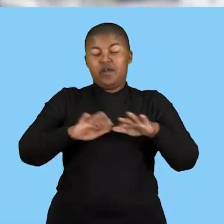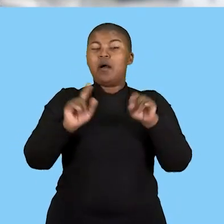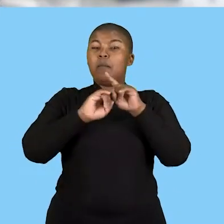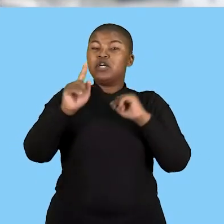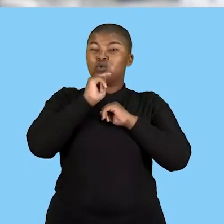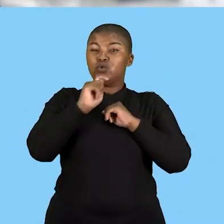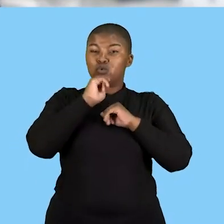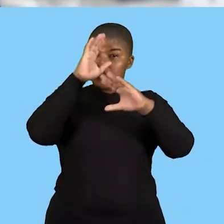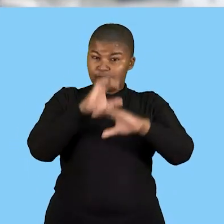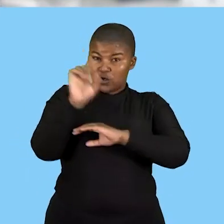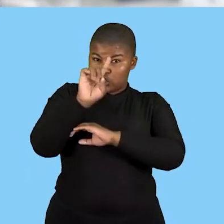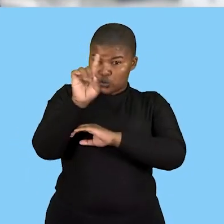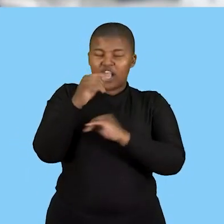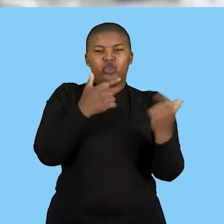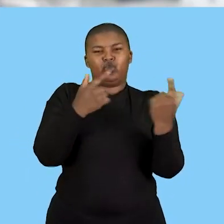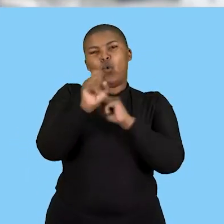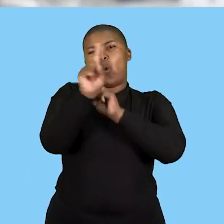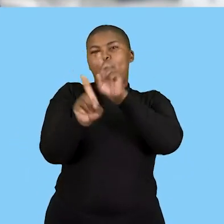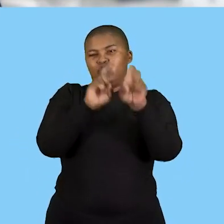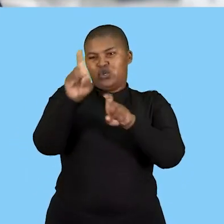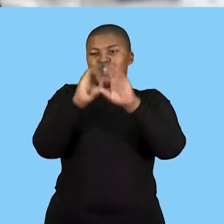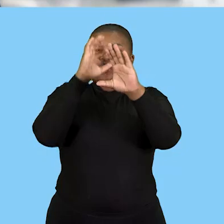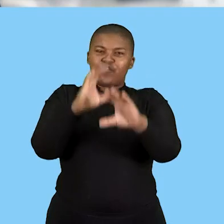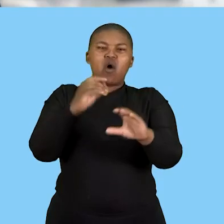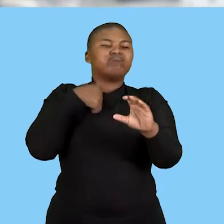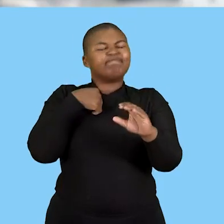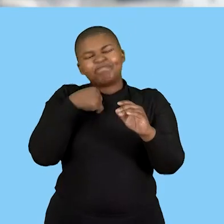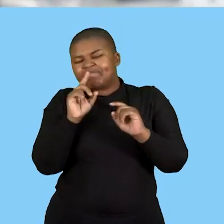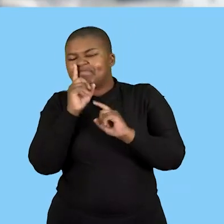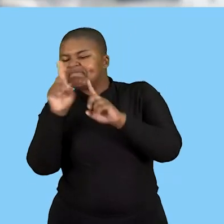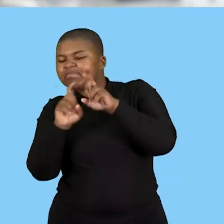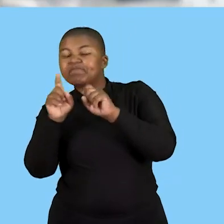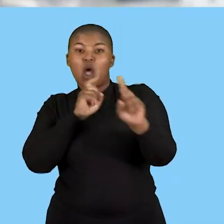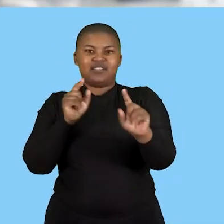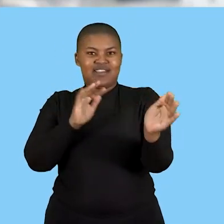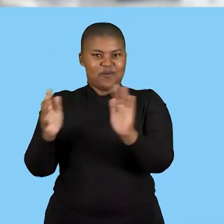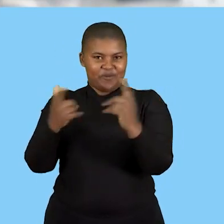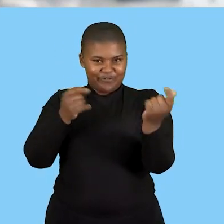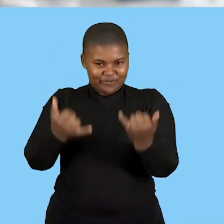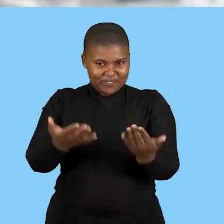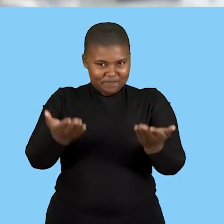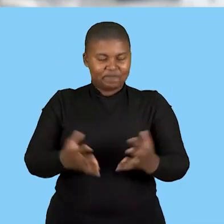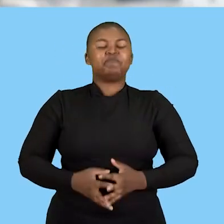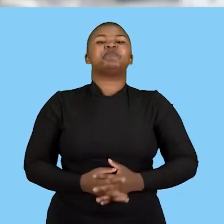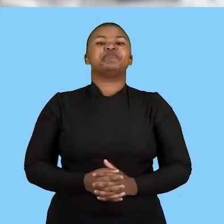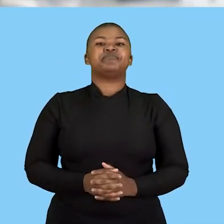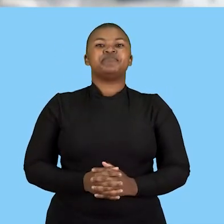the focus is largely on application questions to say, how should you go about with your application questions?